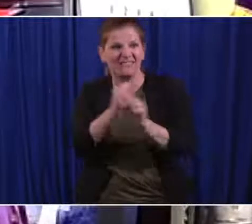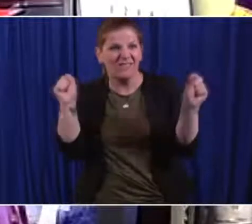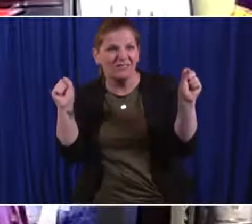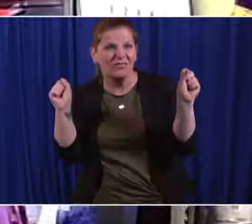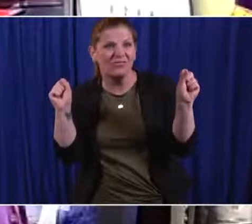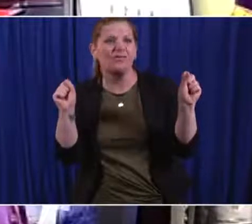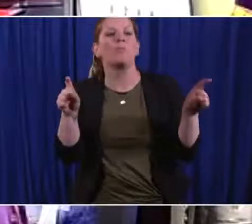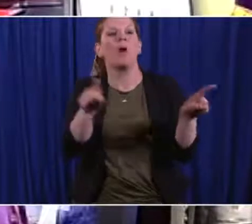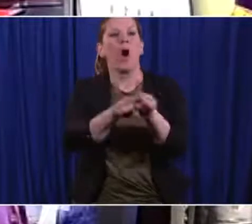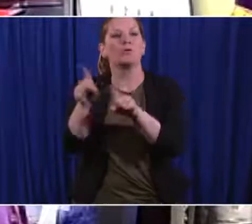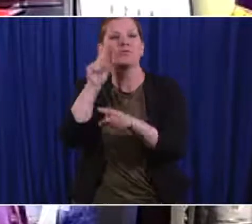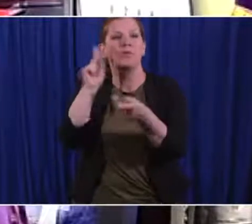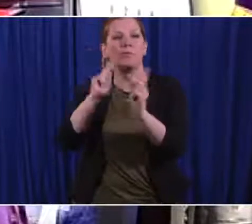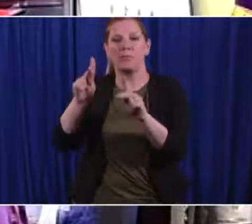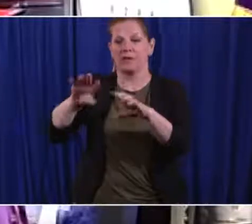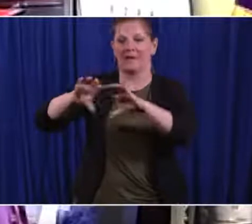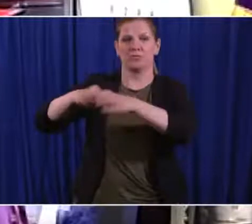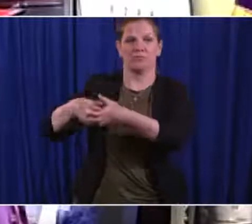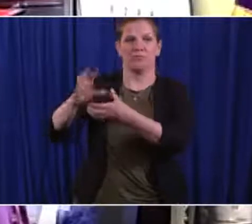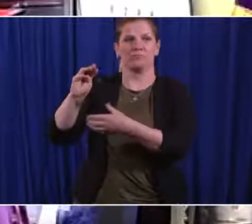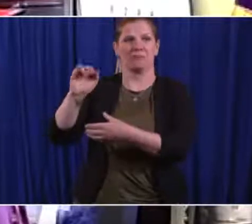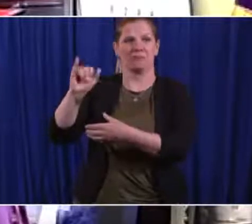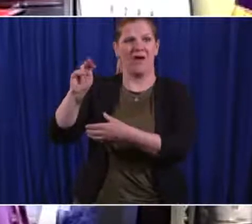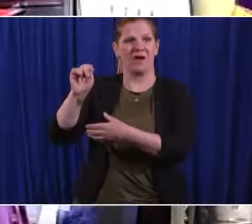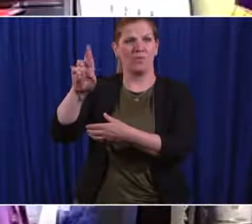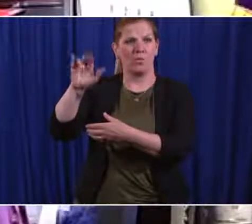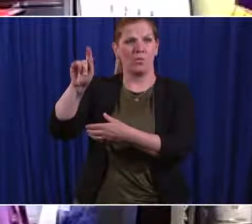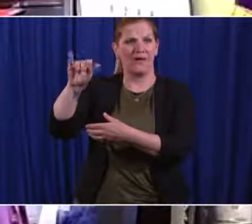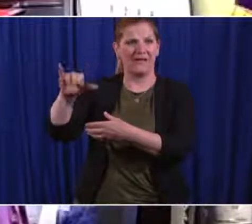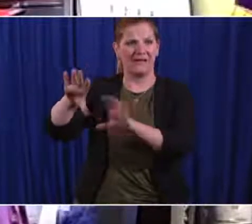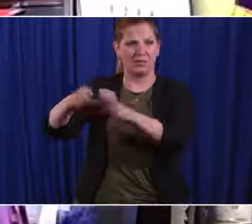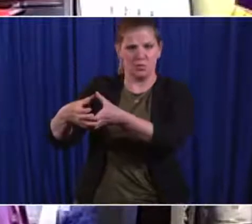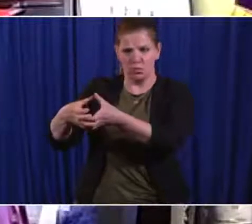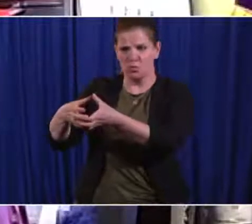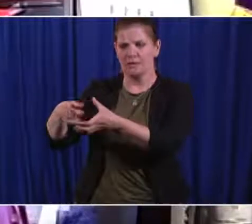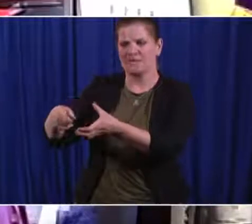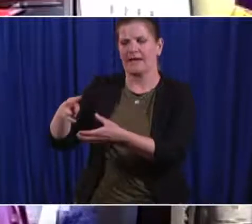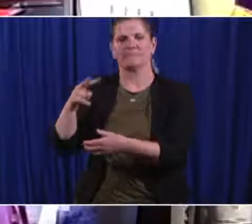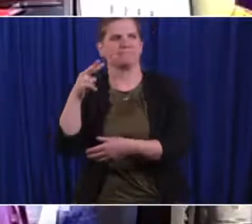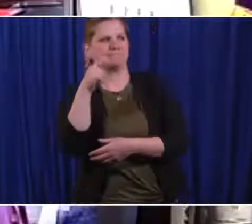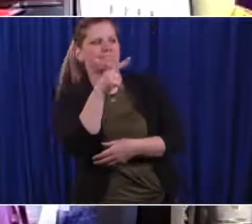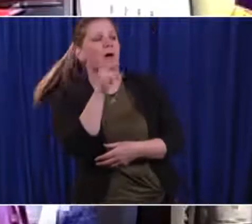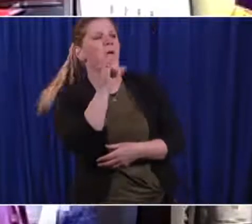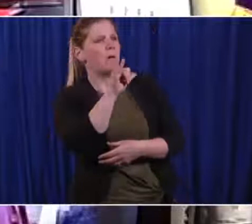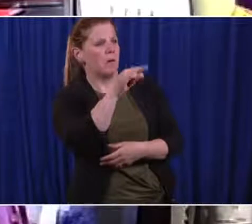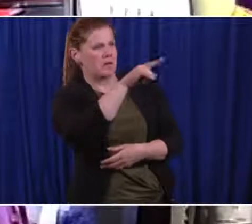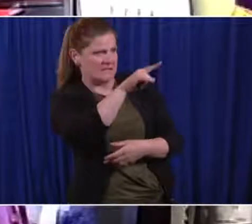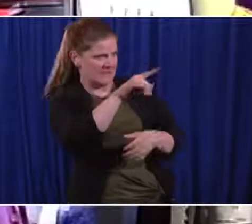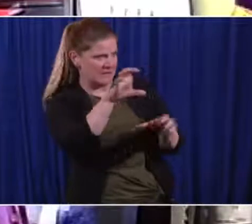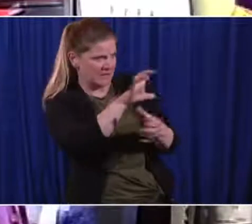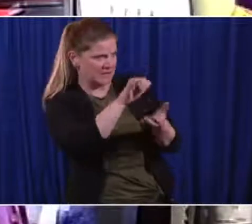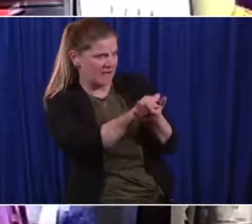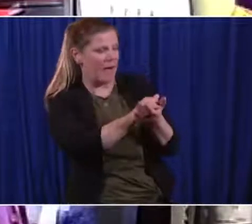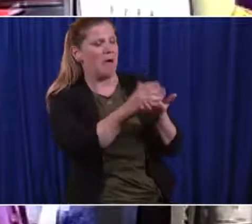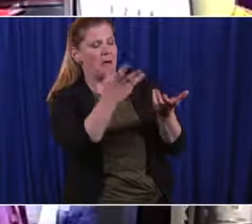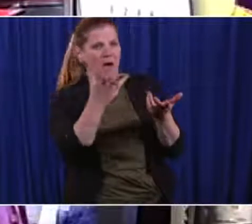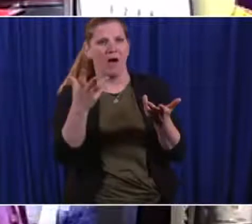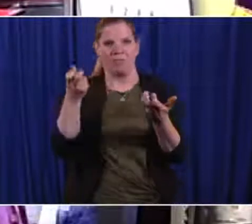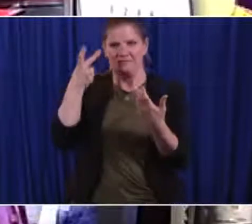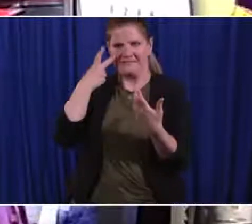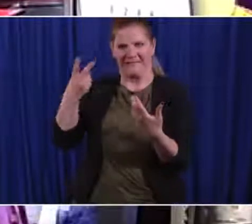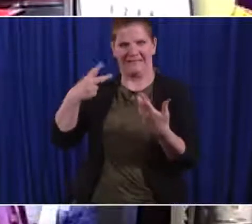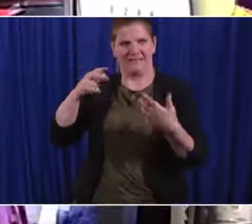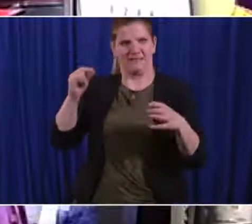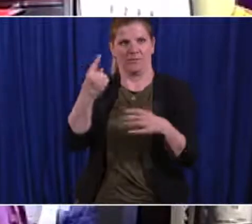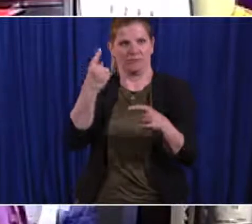those in the minority community, that they realize this is something we needed to do. Because I want to travel, I want to see my family and my friends,